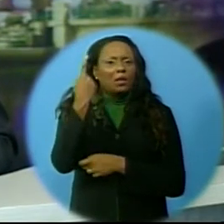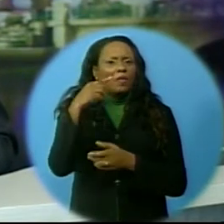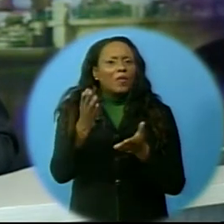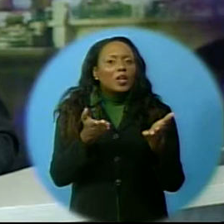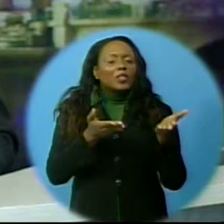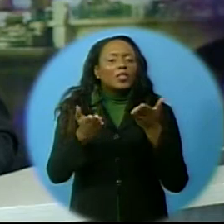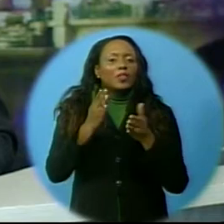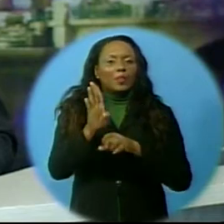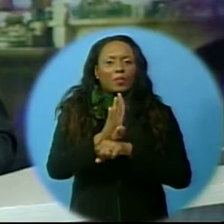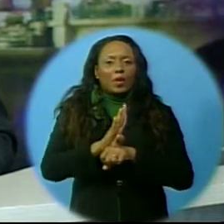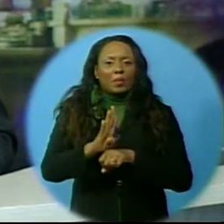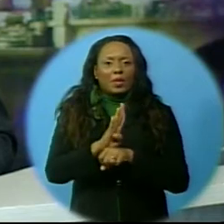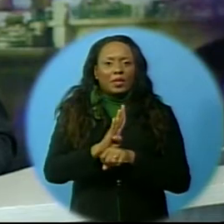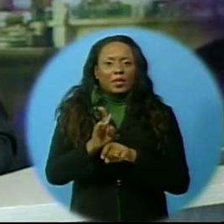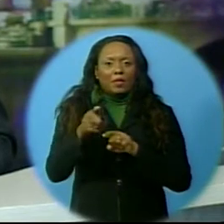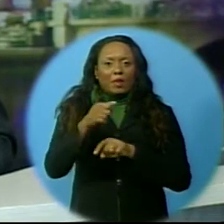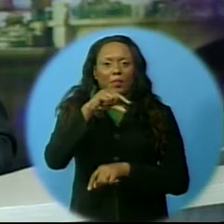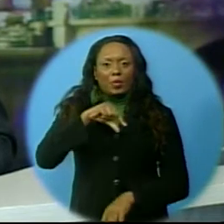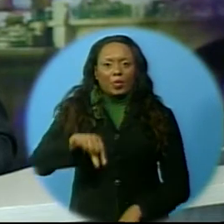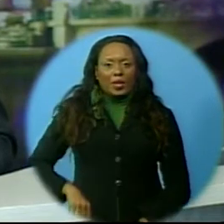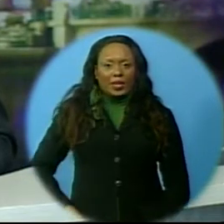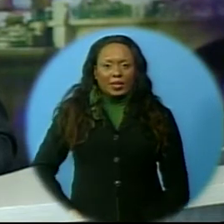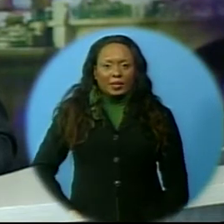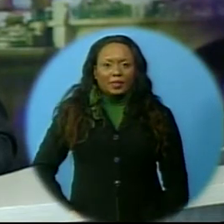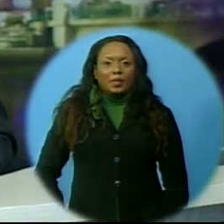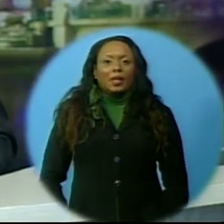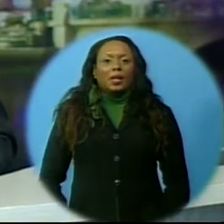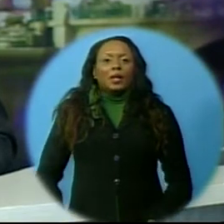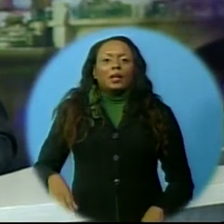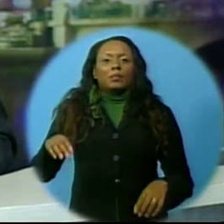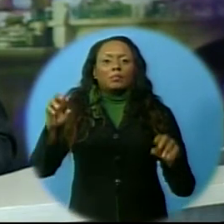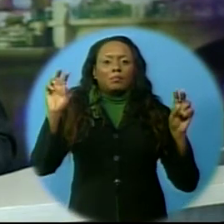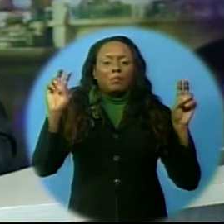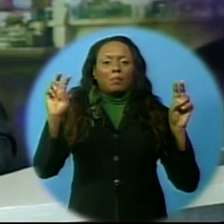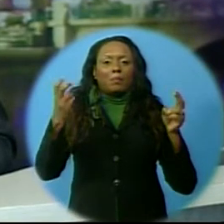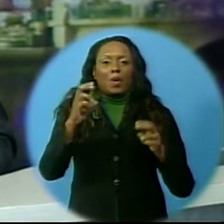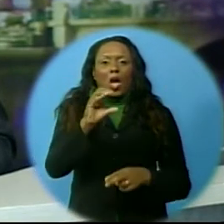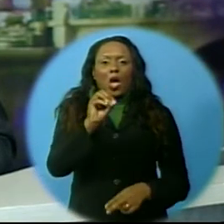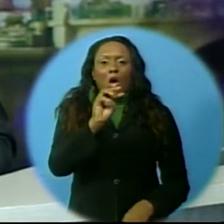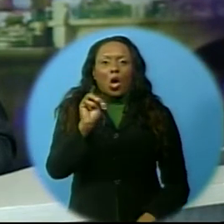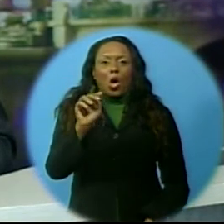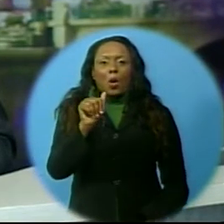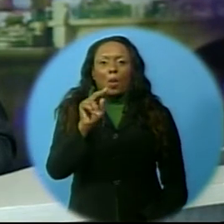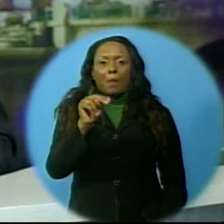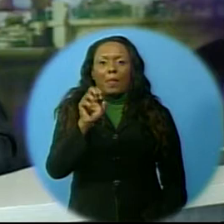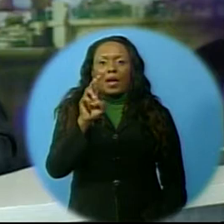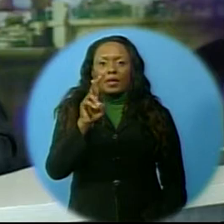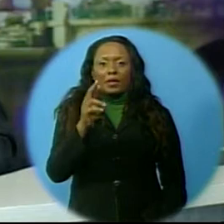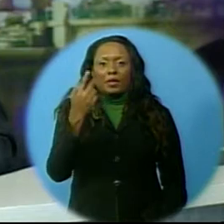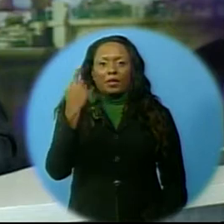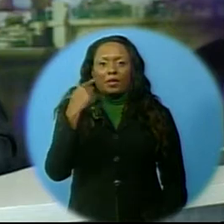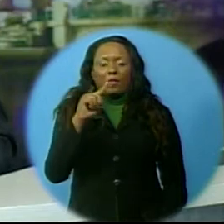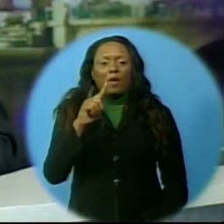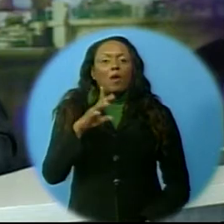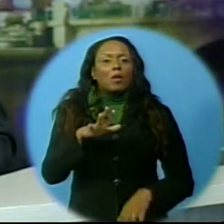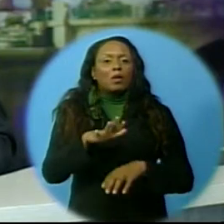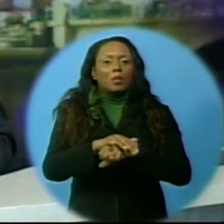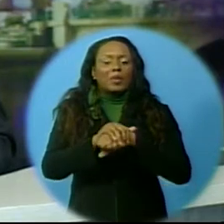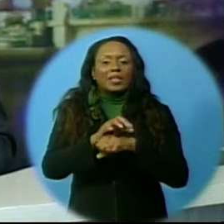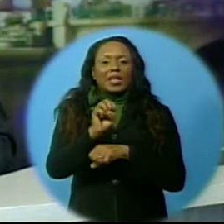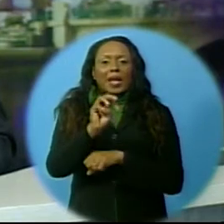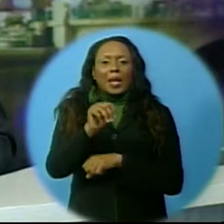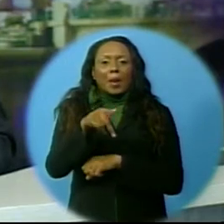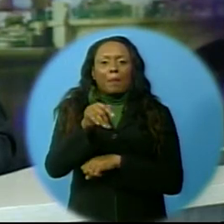this country. Receiving the insignia of Commander of the Order of the British Empire were David Bowen and Lionel Nurse for